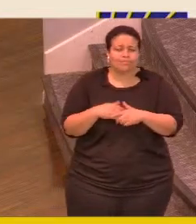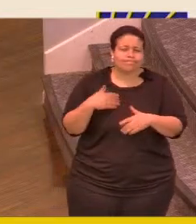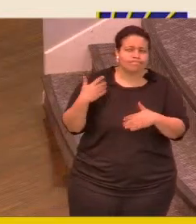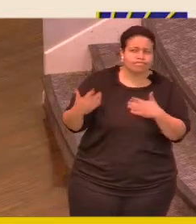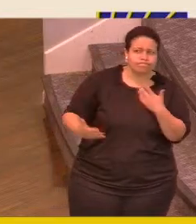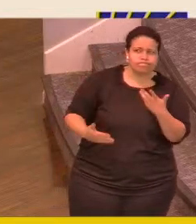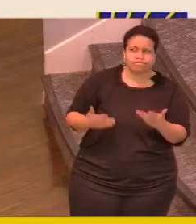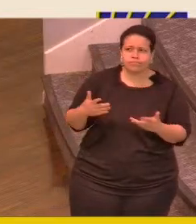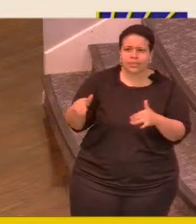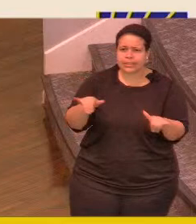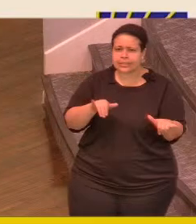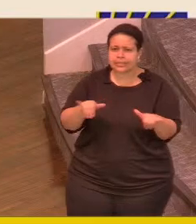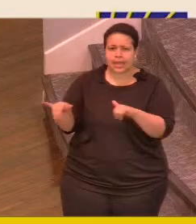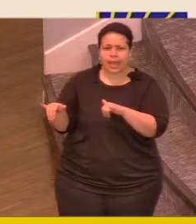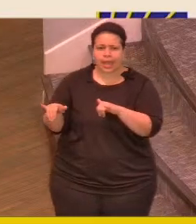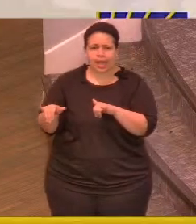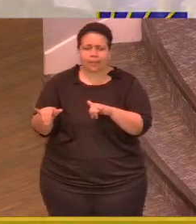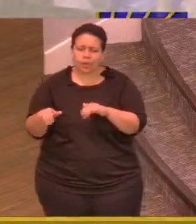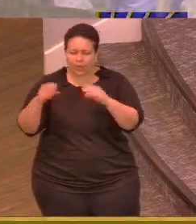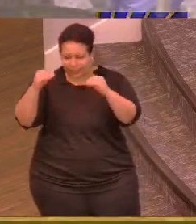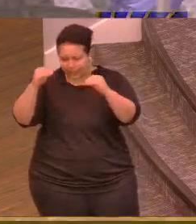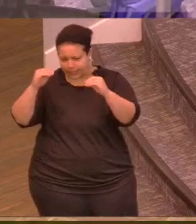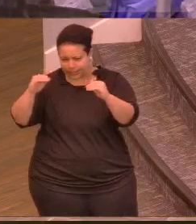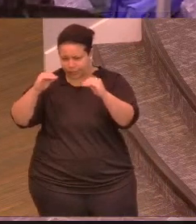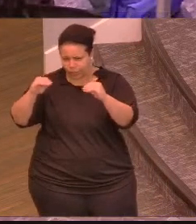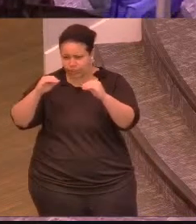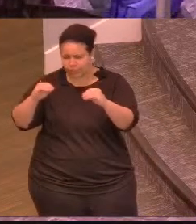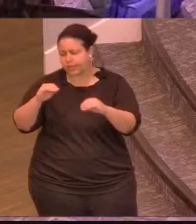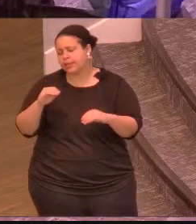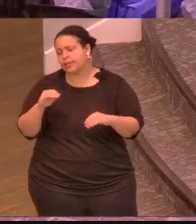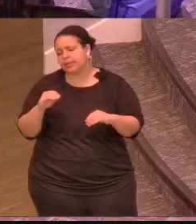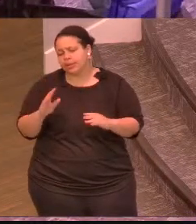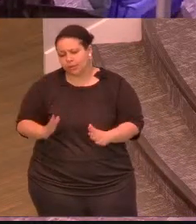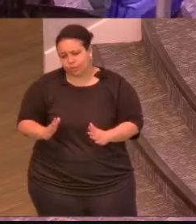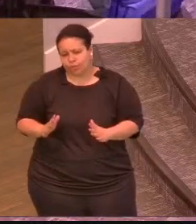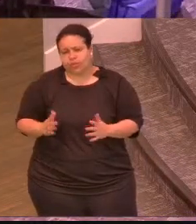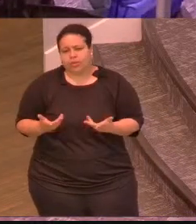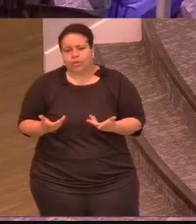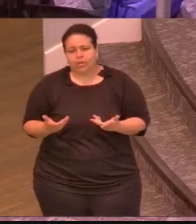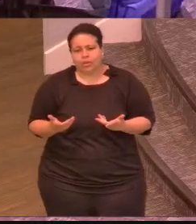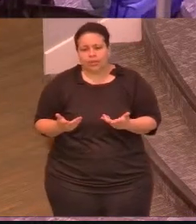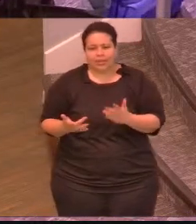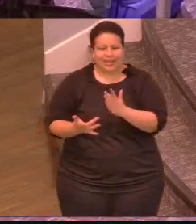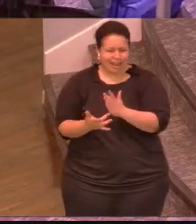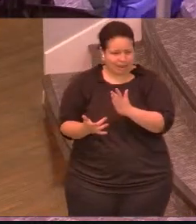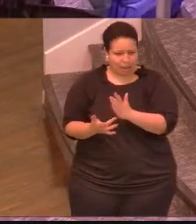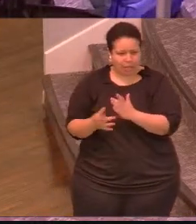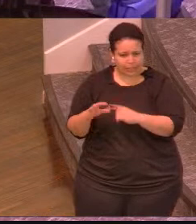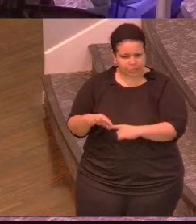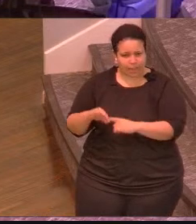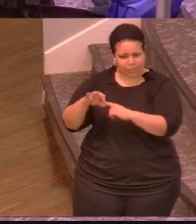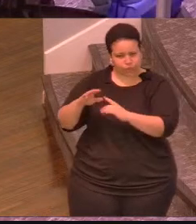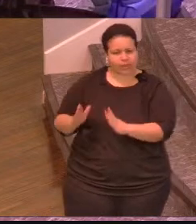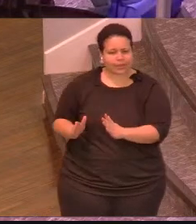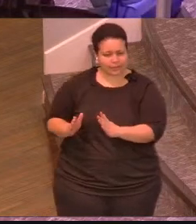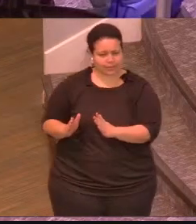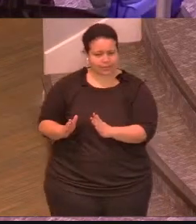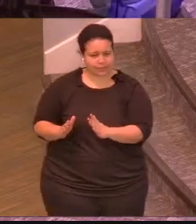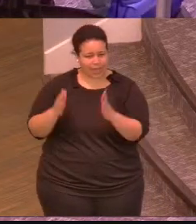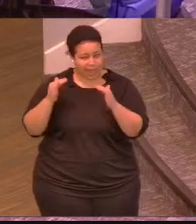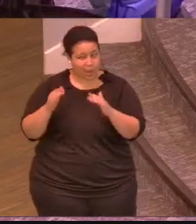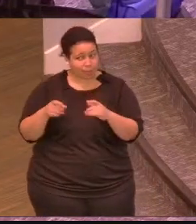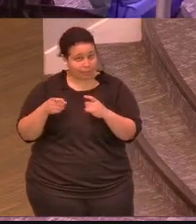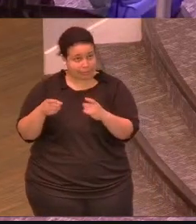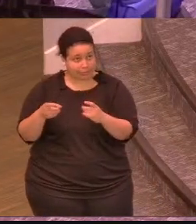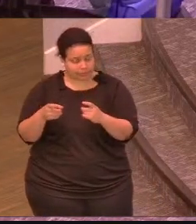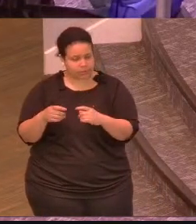And the same thing with our teaching staff and technology specialists too. Is that all they're gonna give us?